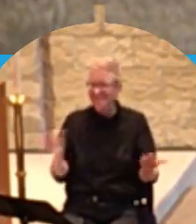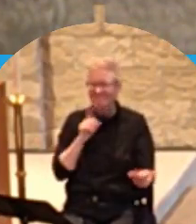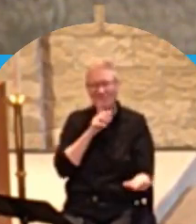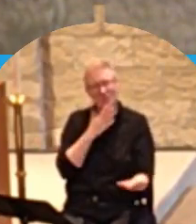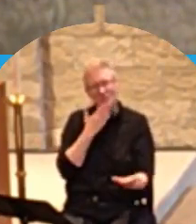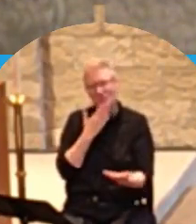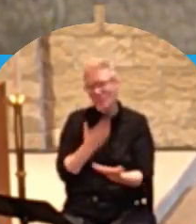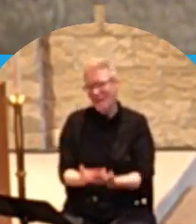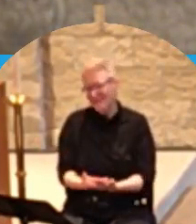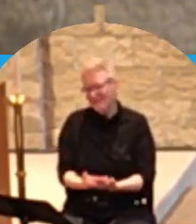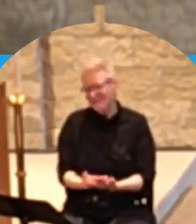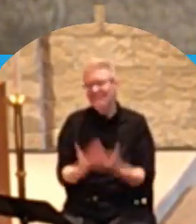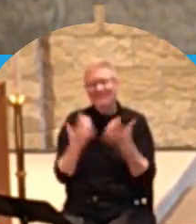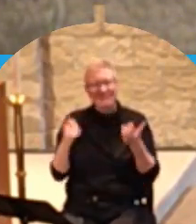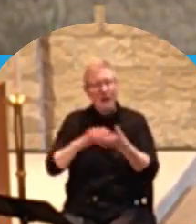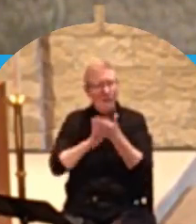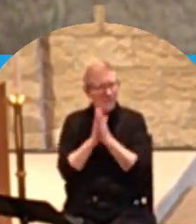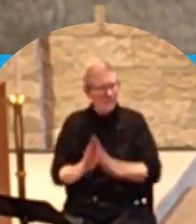peace song.